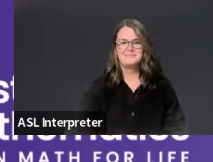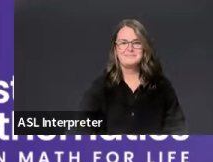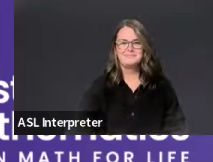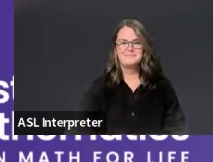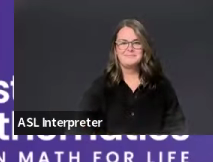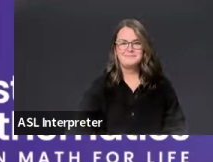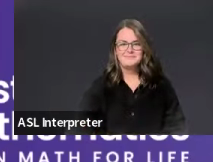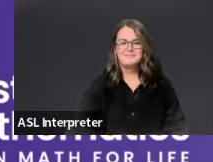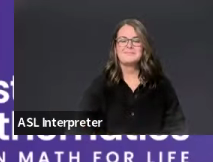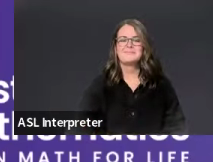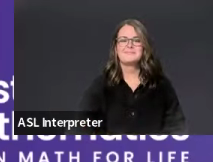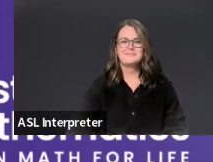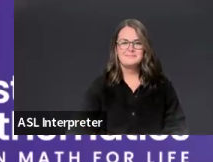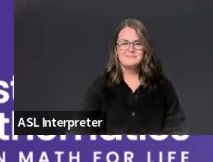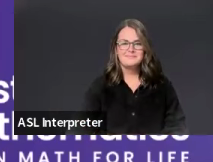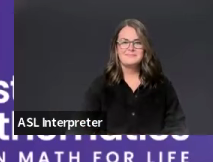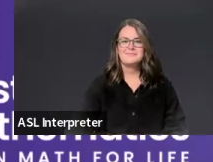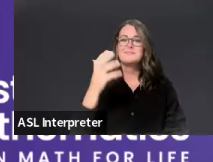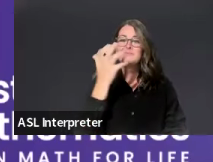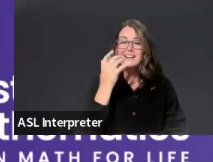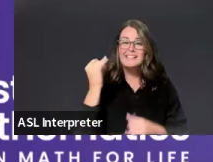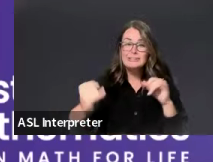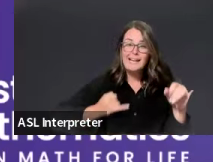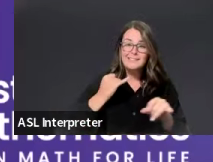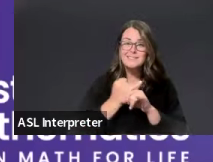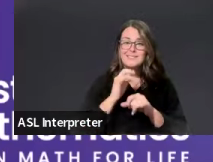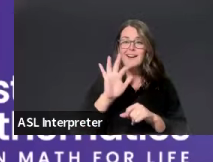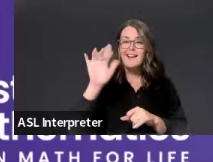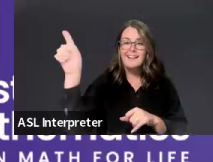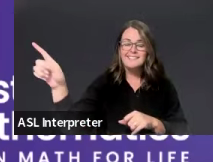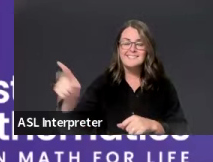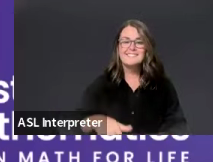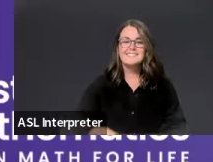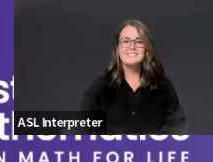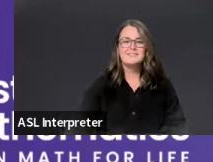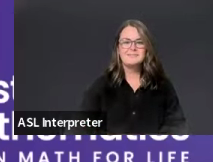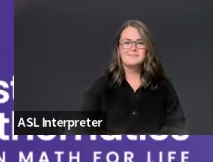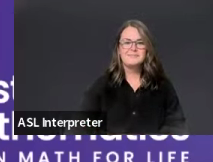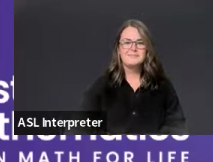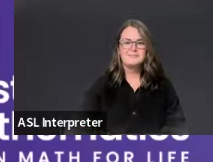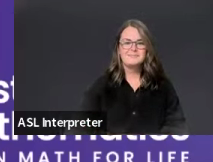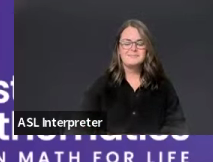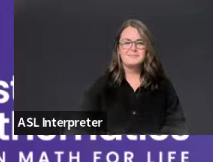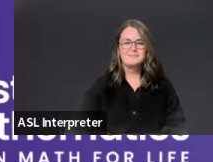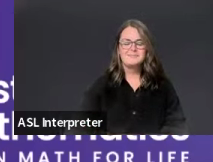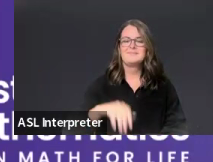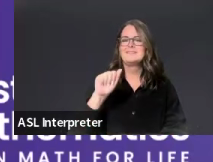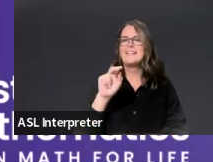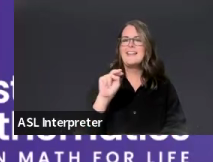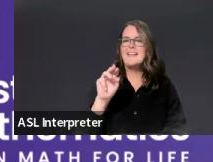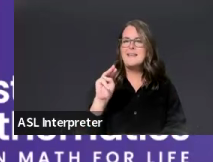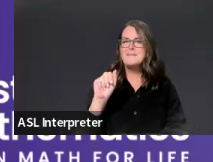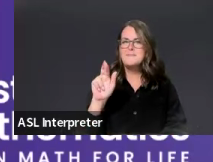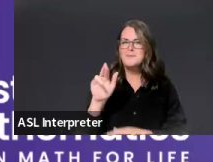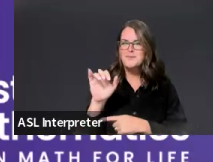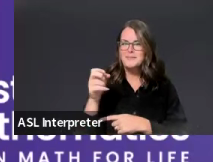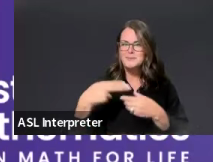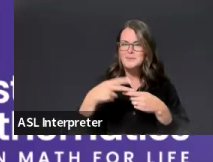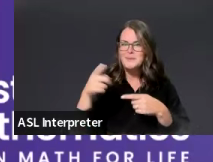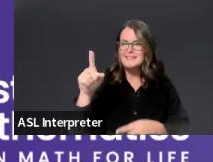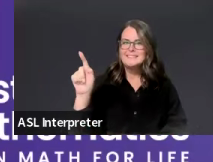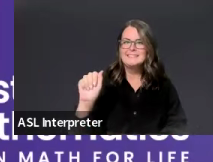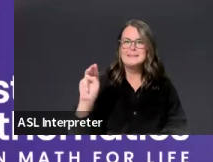And there we go. We've got people already tuning in internationally. Anne-Marie from Zambia. Fantastic. Thank you, everyone,